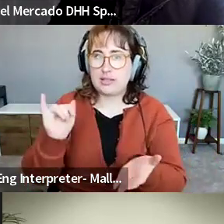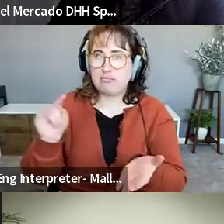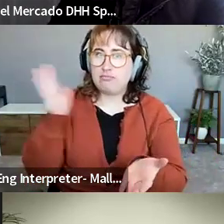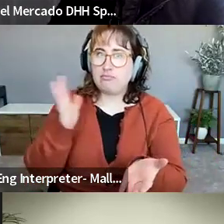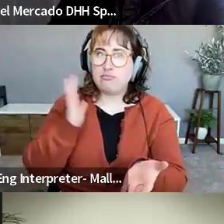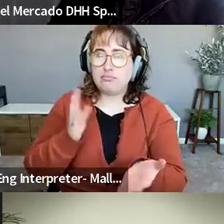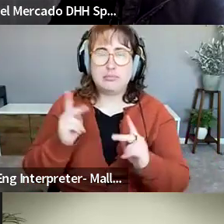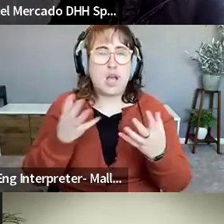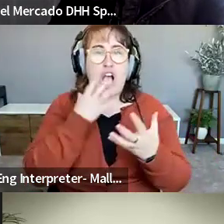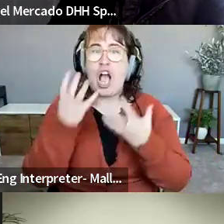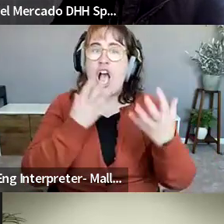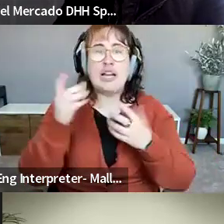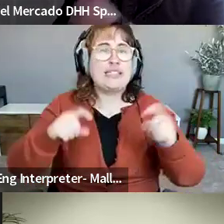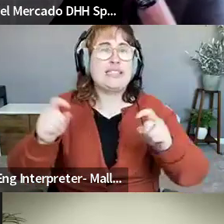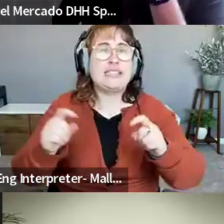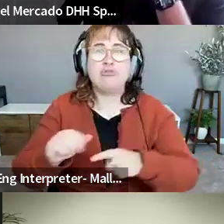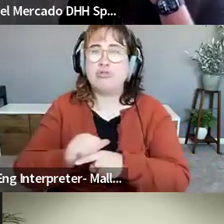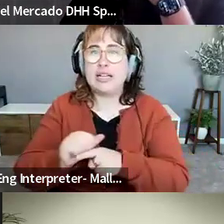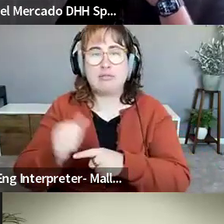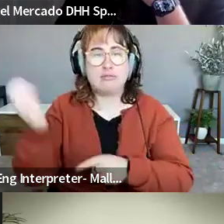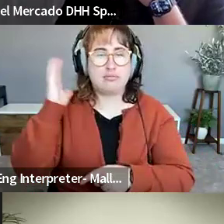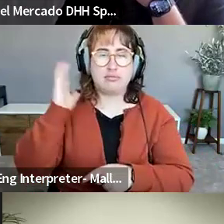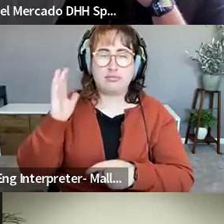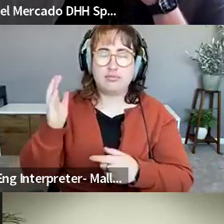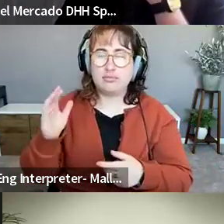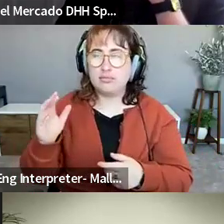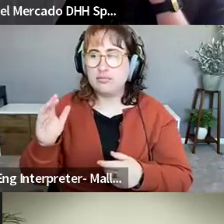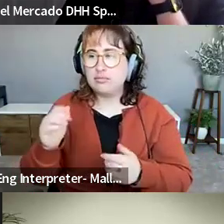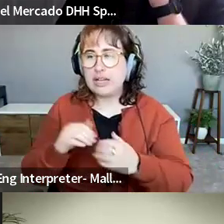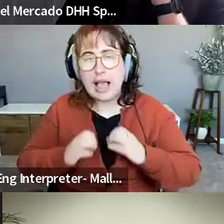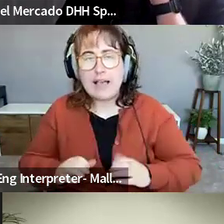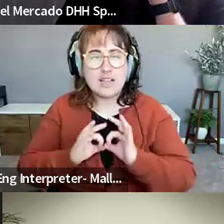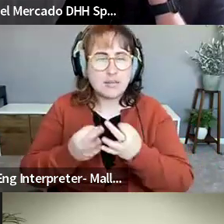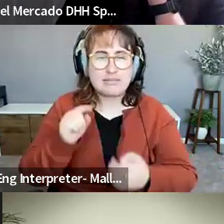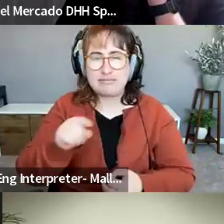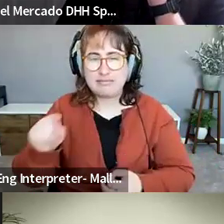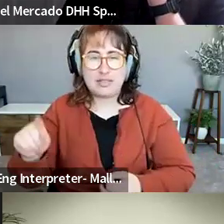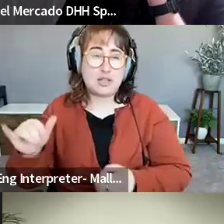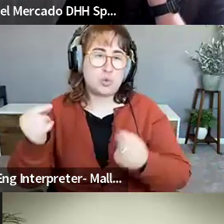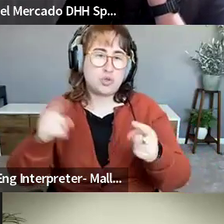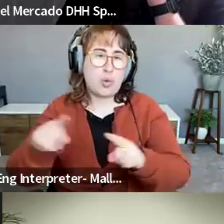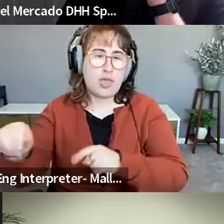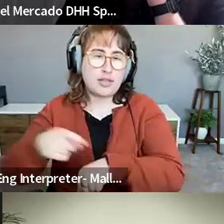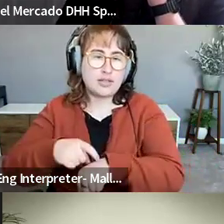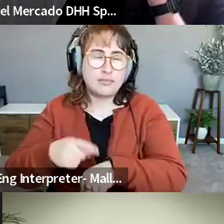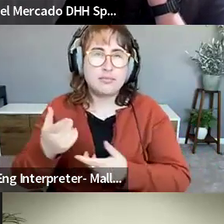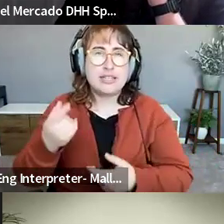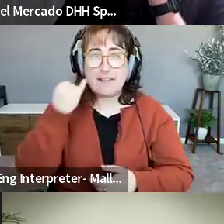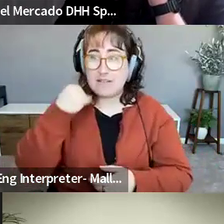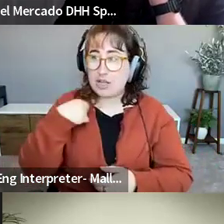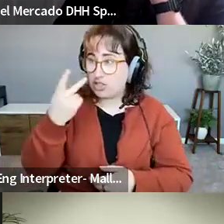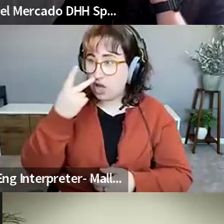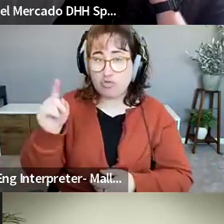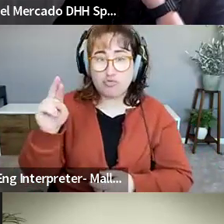going on within some of the planning team dynamics and with clients and families. And so I just feel like, if I saw it on the regional